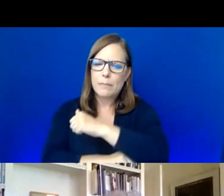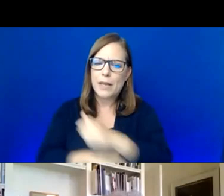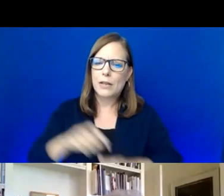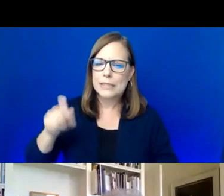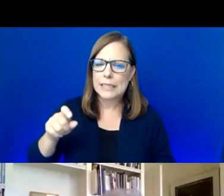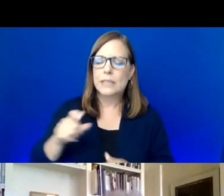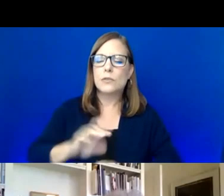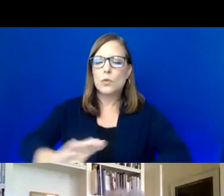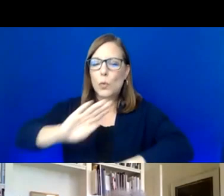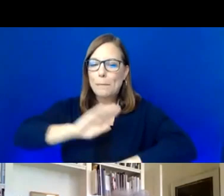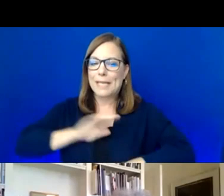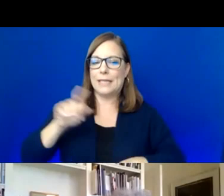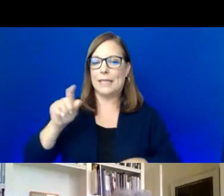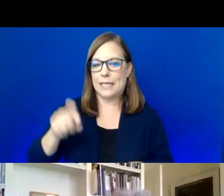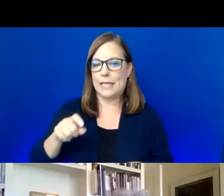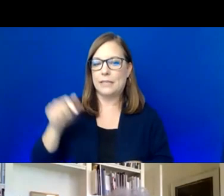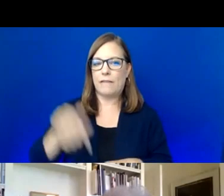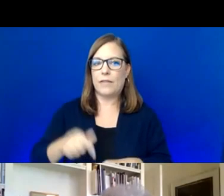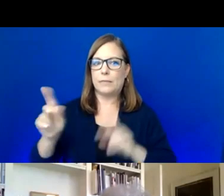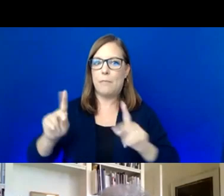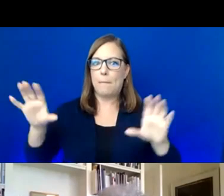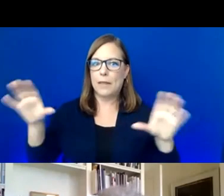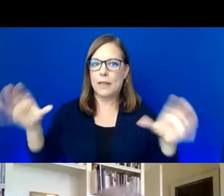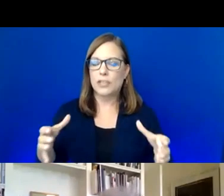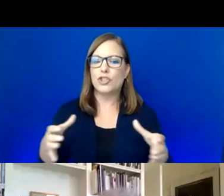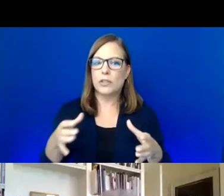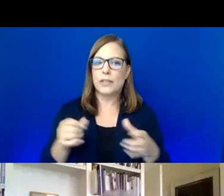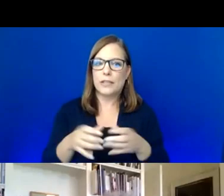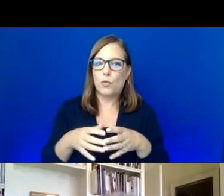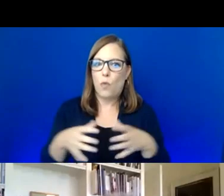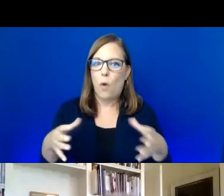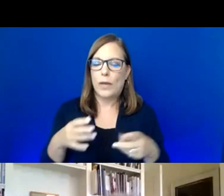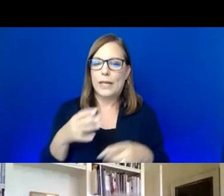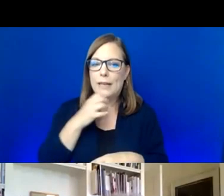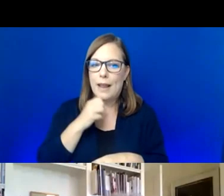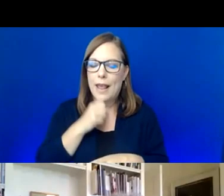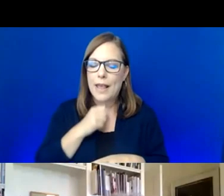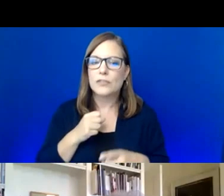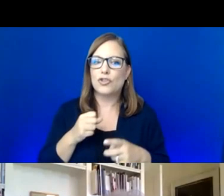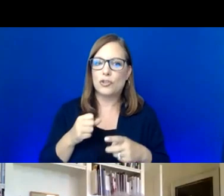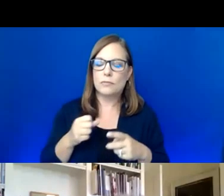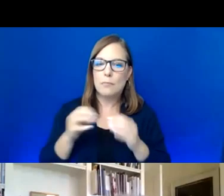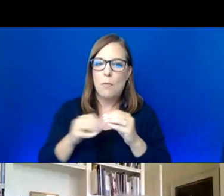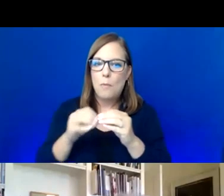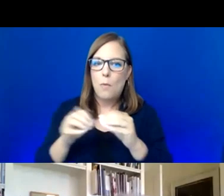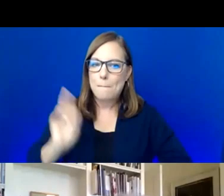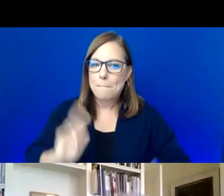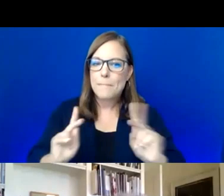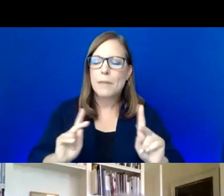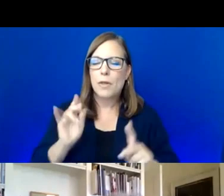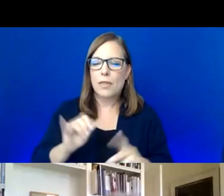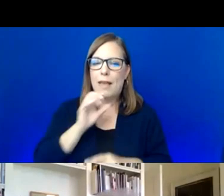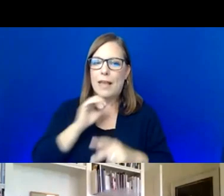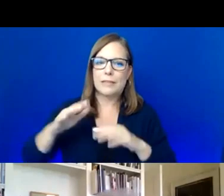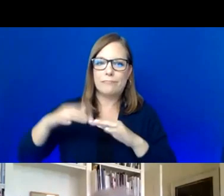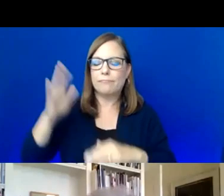and diverse aging population. Annie and I would like to take a moment to briefly describe